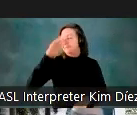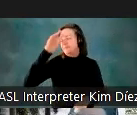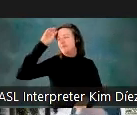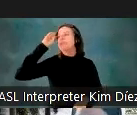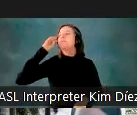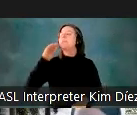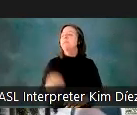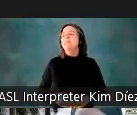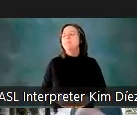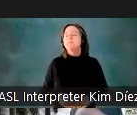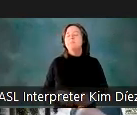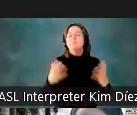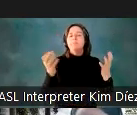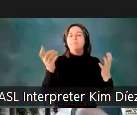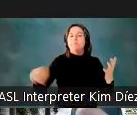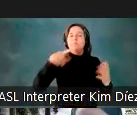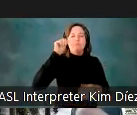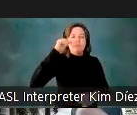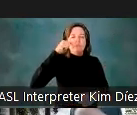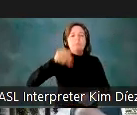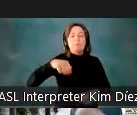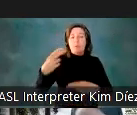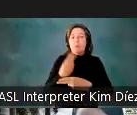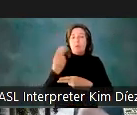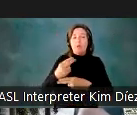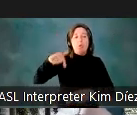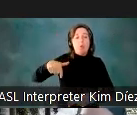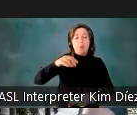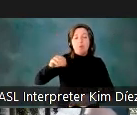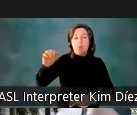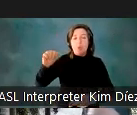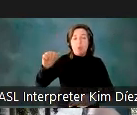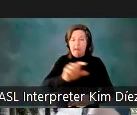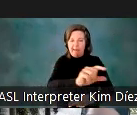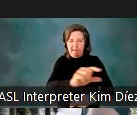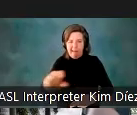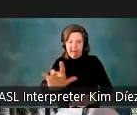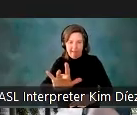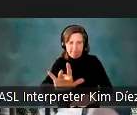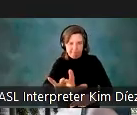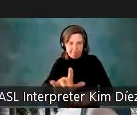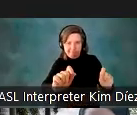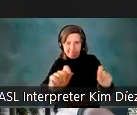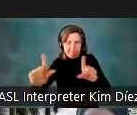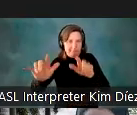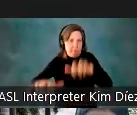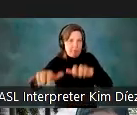We want to remind folks that you can use the Q&A section to write your questions for Kent.